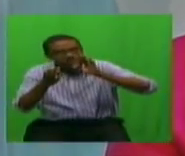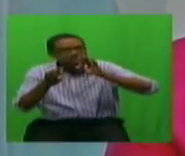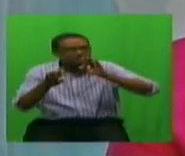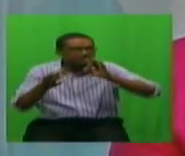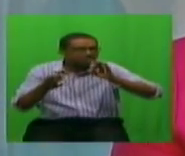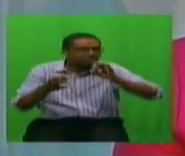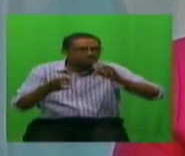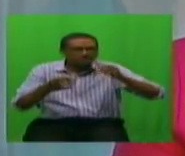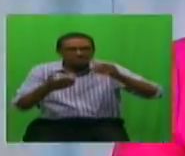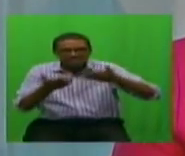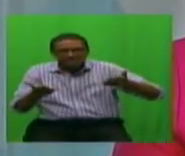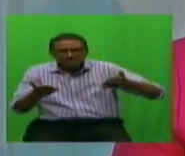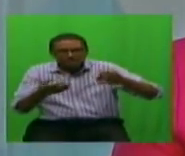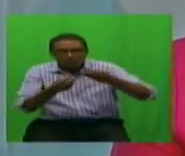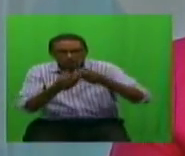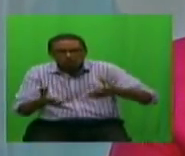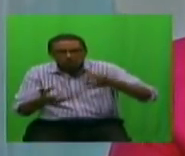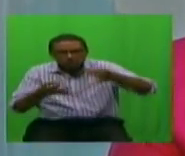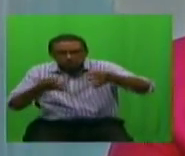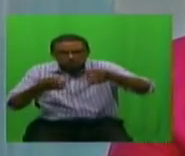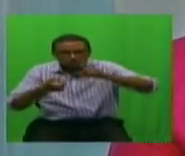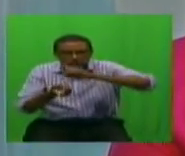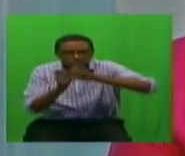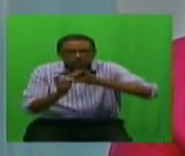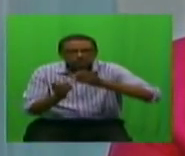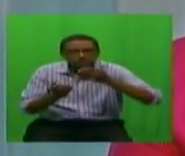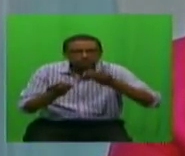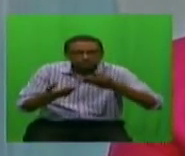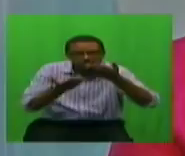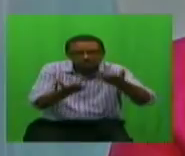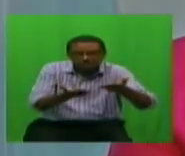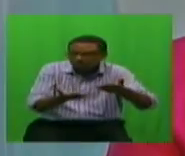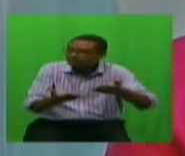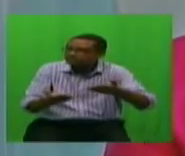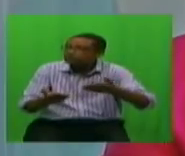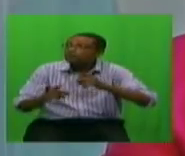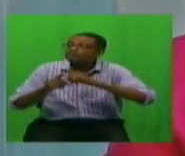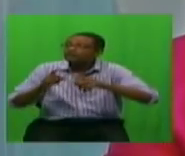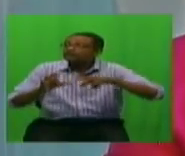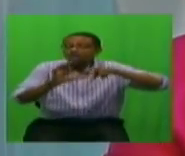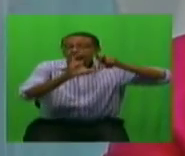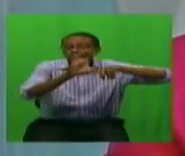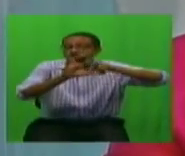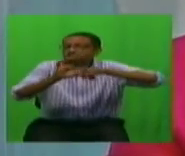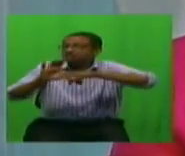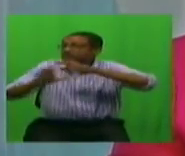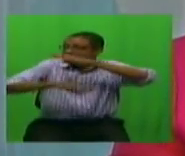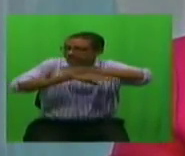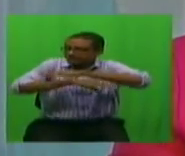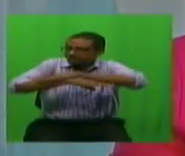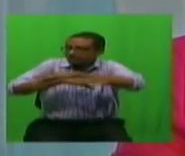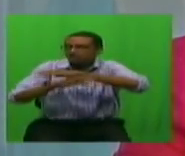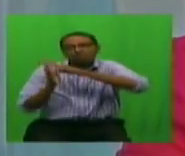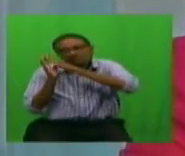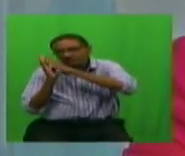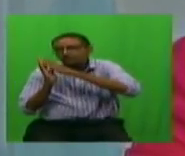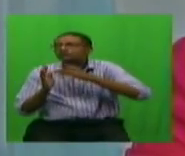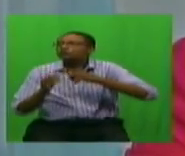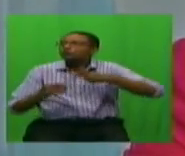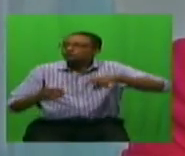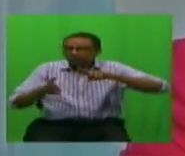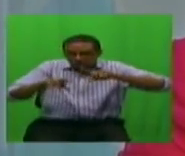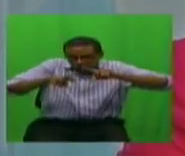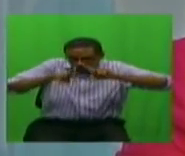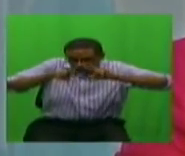otherwise. In terms of the furniture, those are the ones that we have done firstly. Remember, as I would have indicated at the